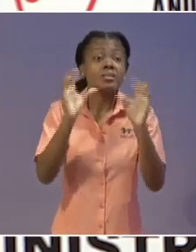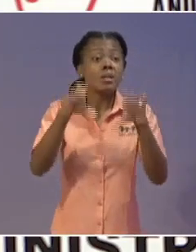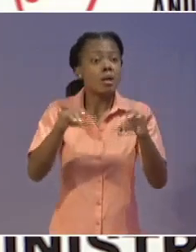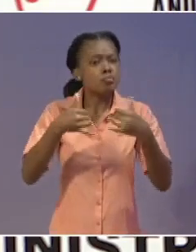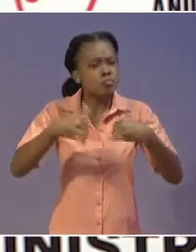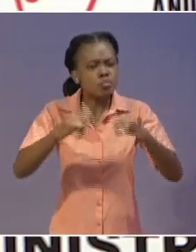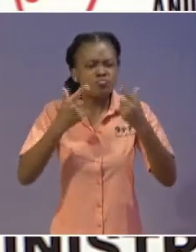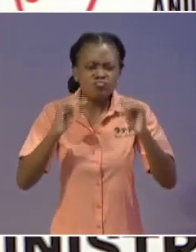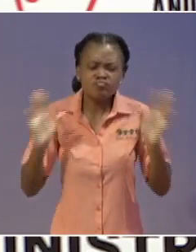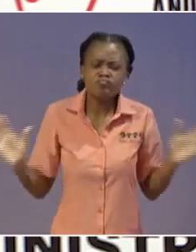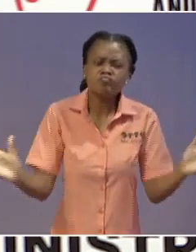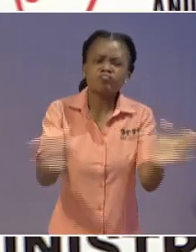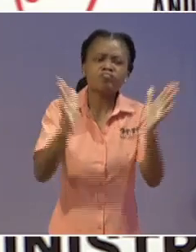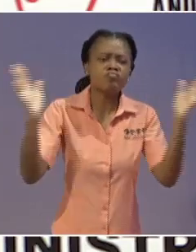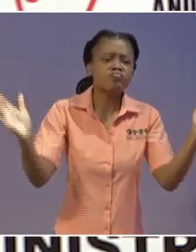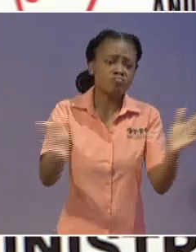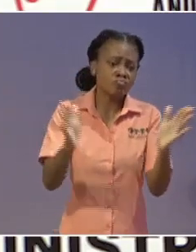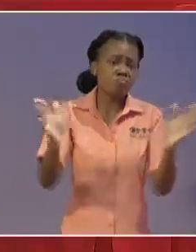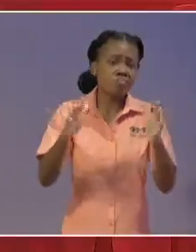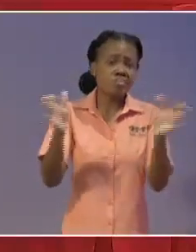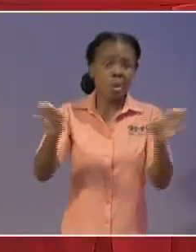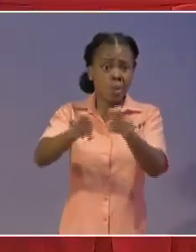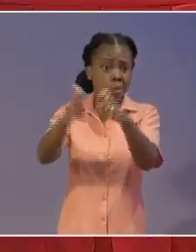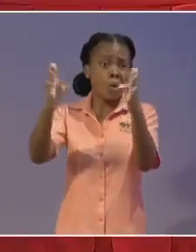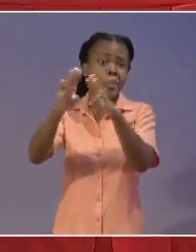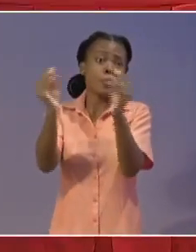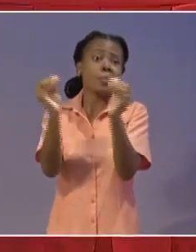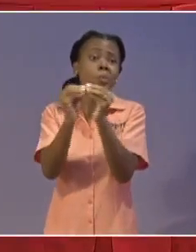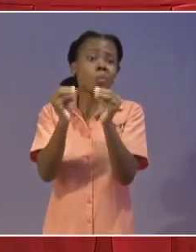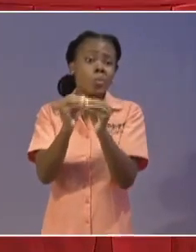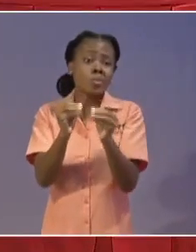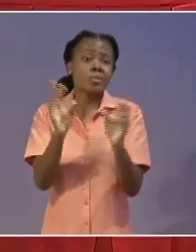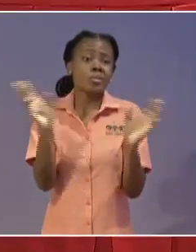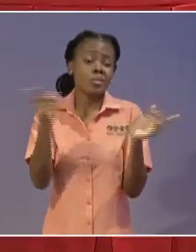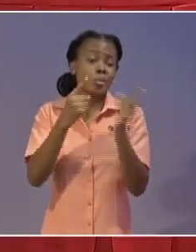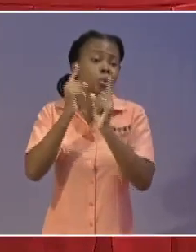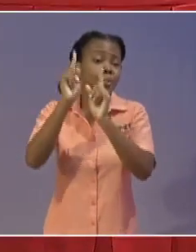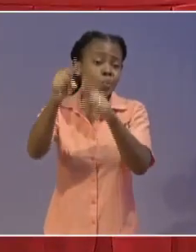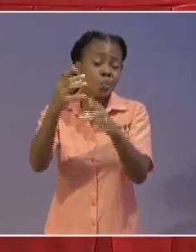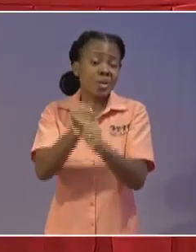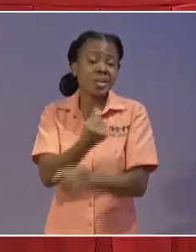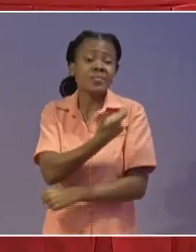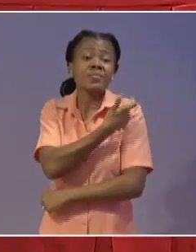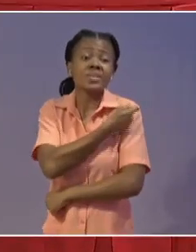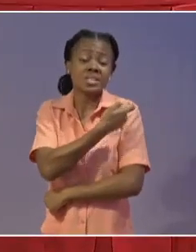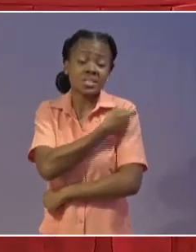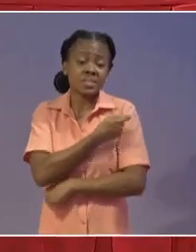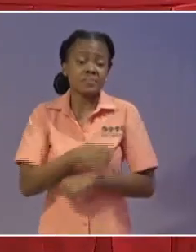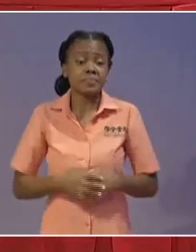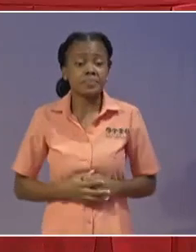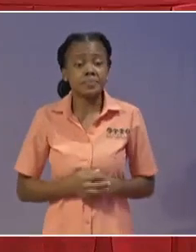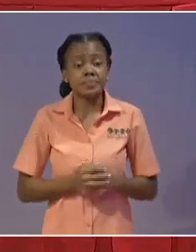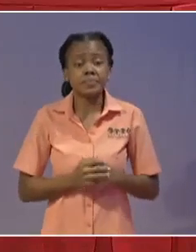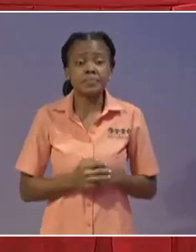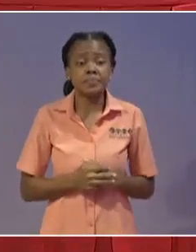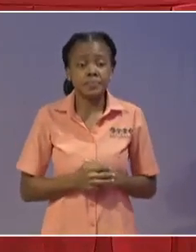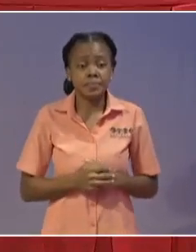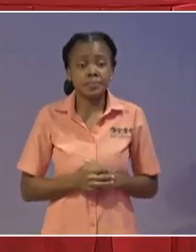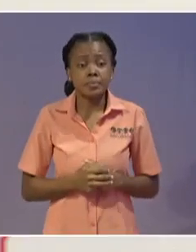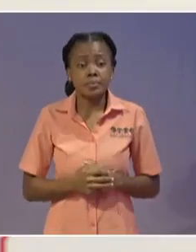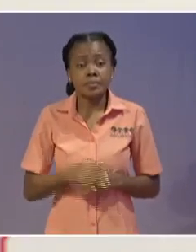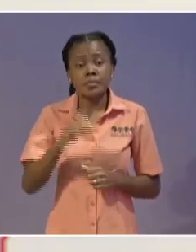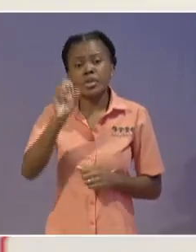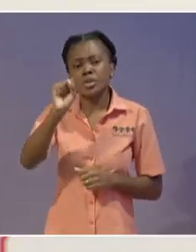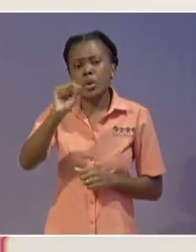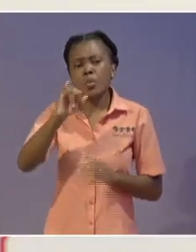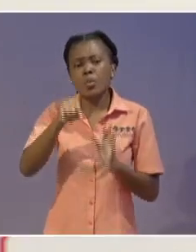you, CMO. We go on to Guardian Media. Sorry. Just want to add to that about the